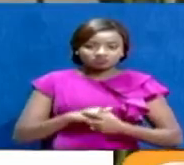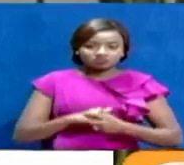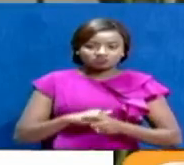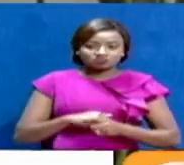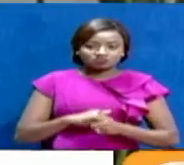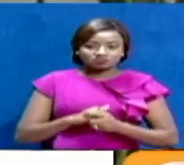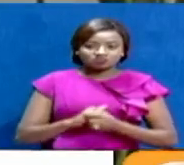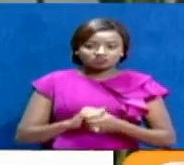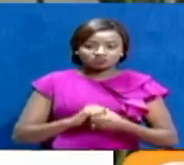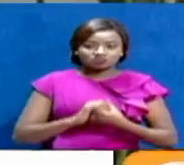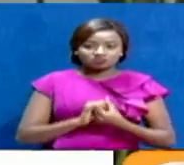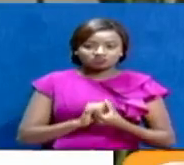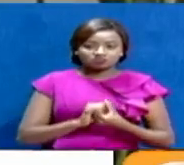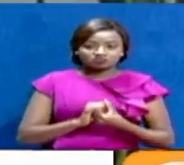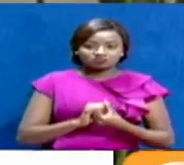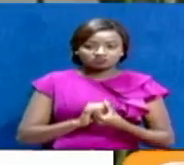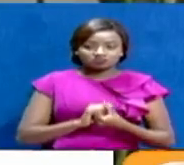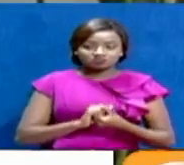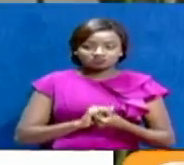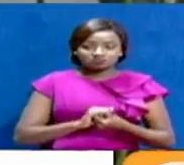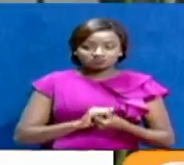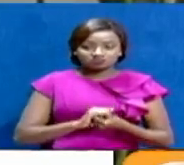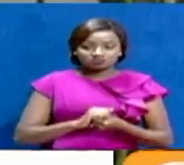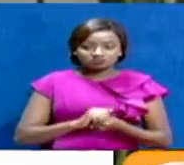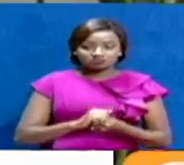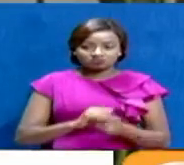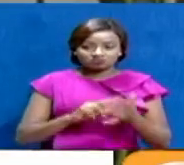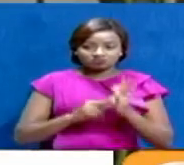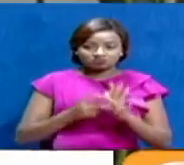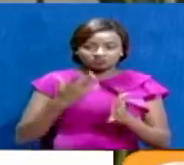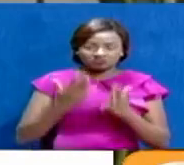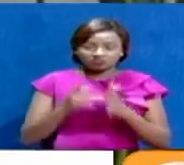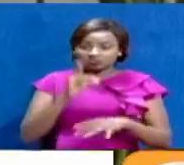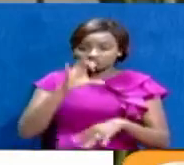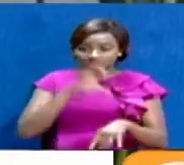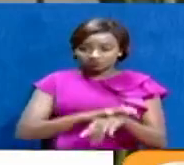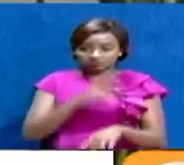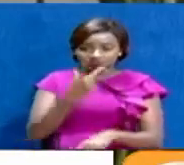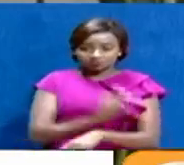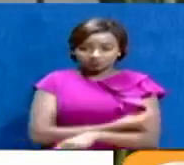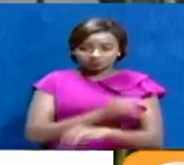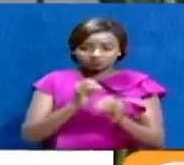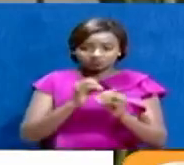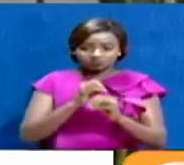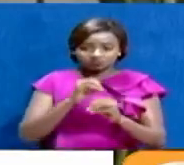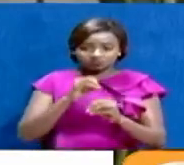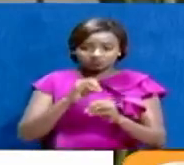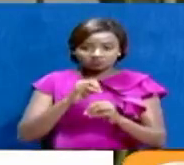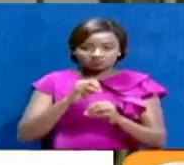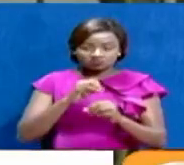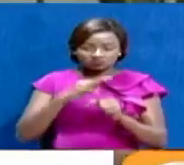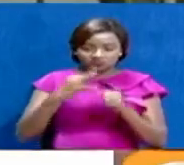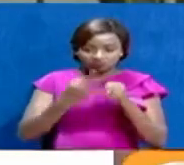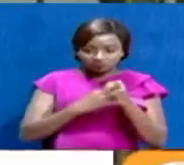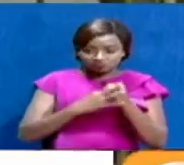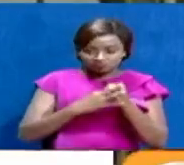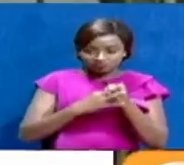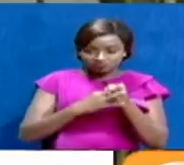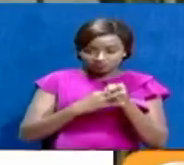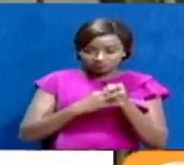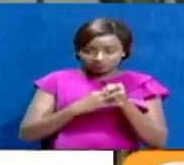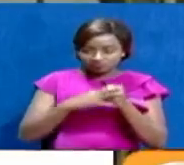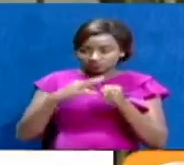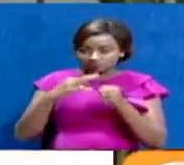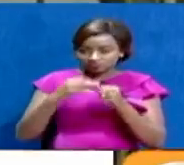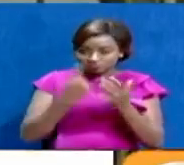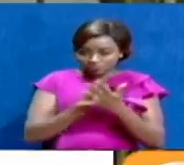the situation here, but it may be that you may not get your dose at week 8, but you may get it within the 8th and 12th